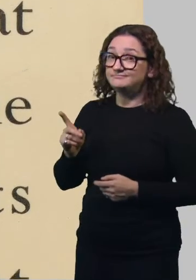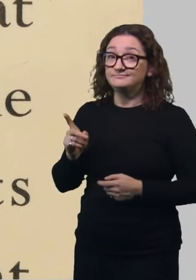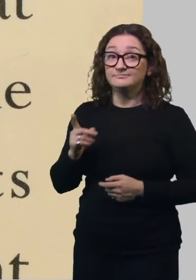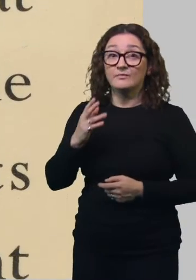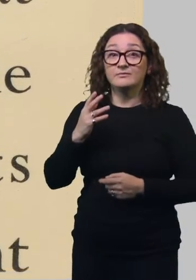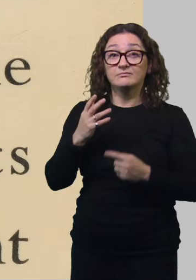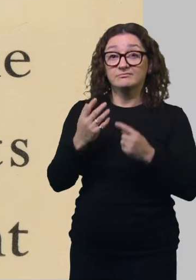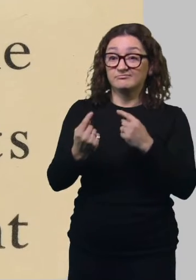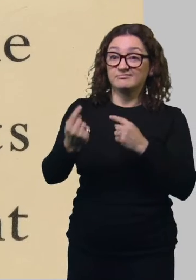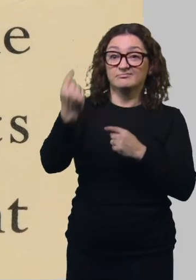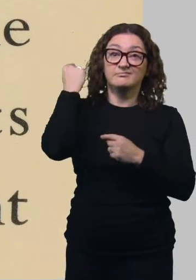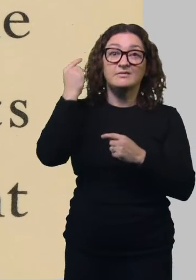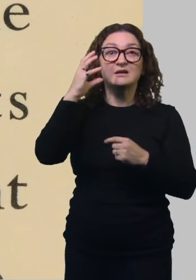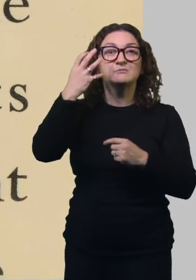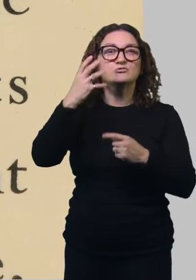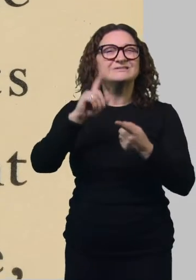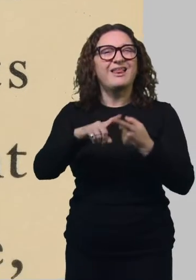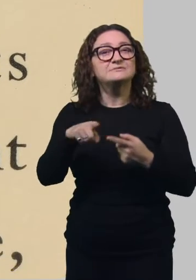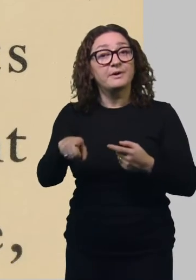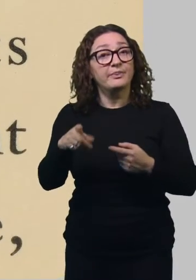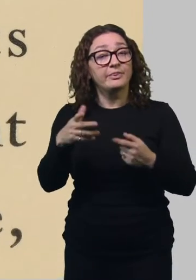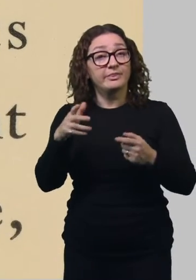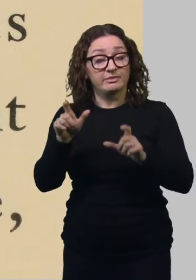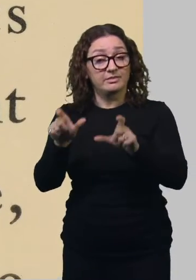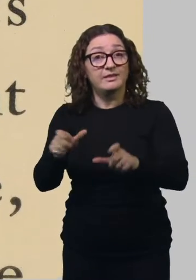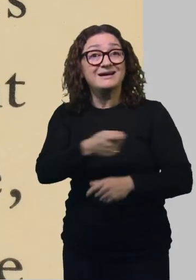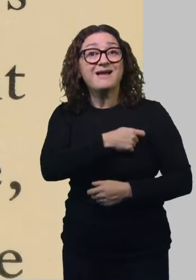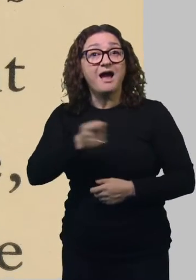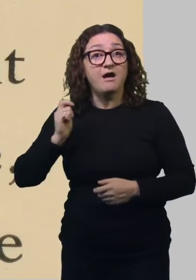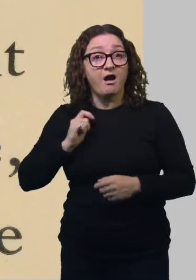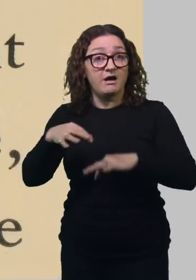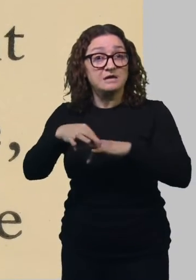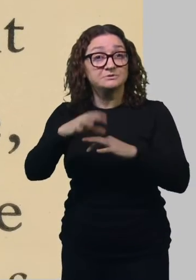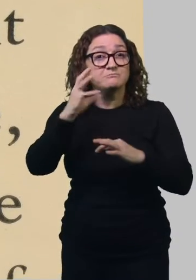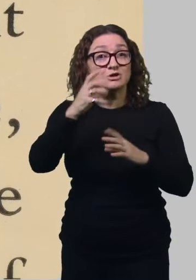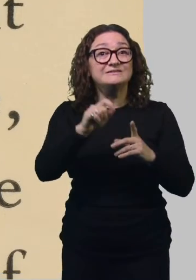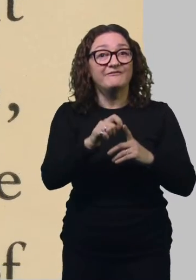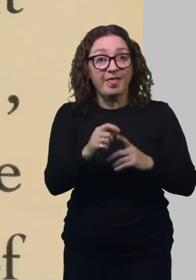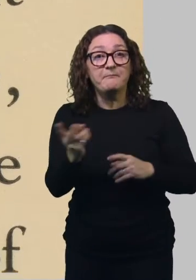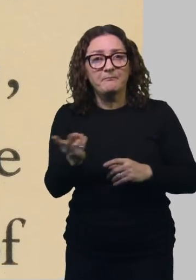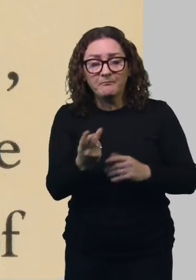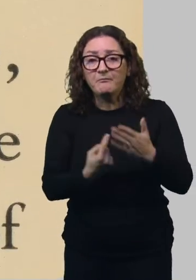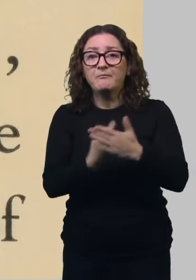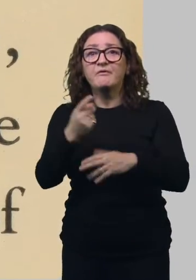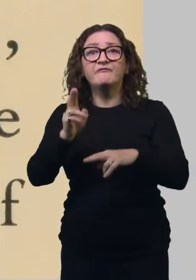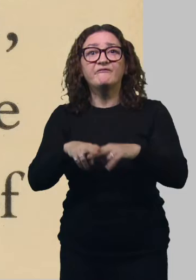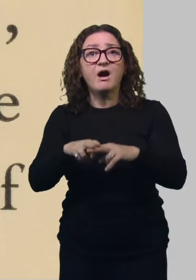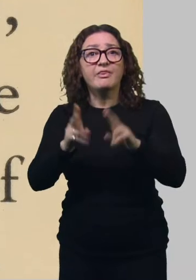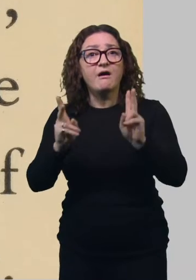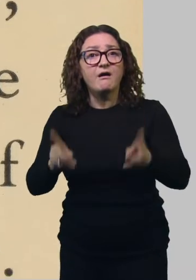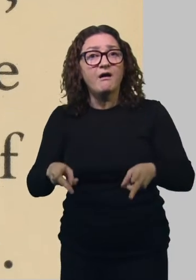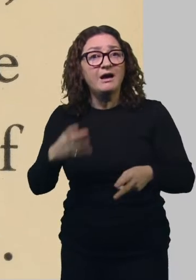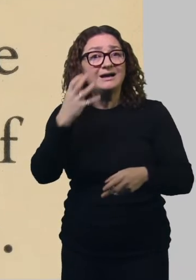Princess Elizabeth was staying in Kenya with her husband, Prince Philip, when she heard the news of the death of her father, King George